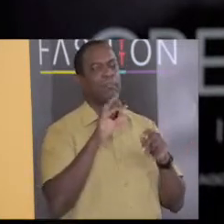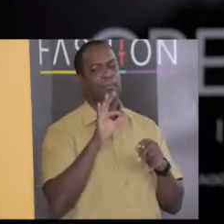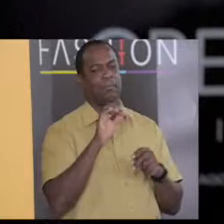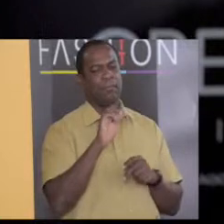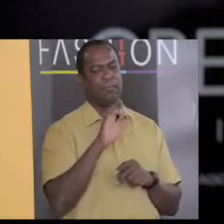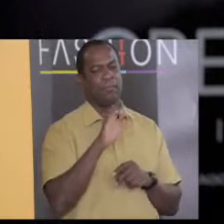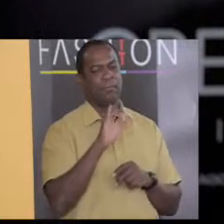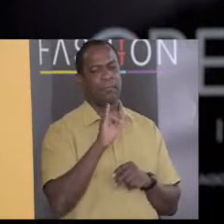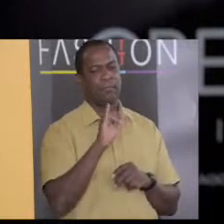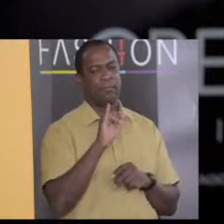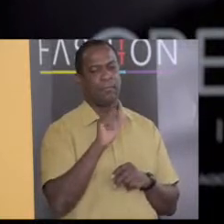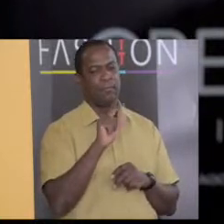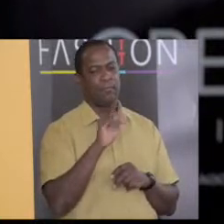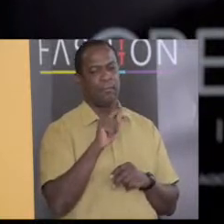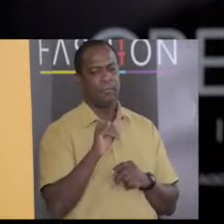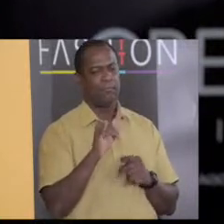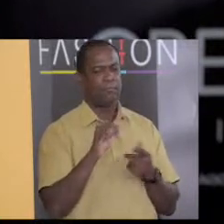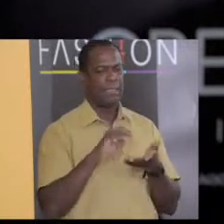production facility.